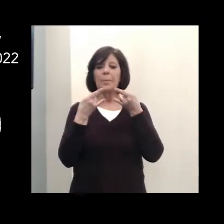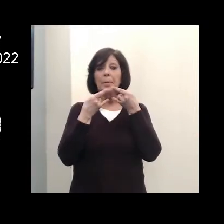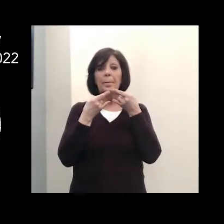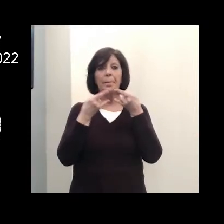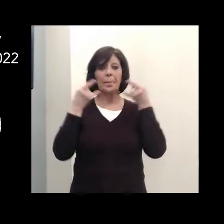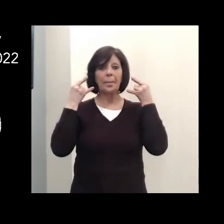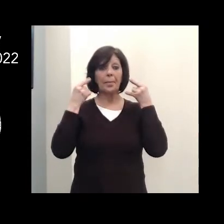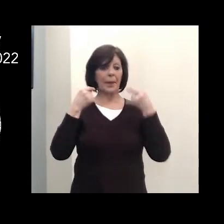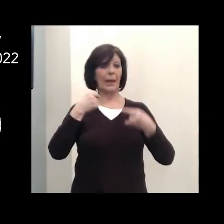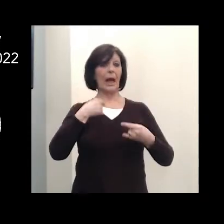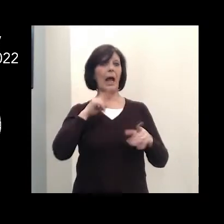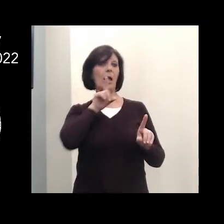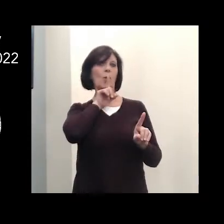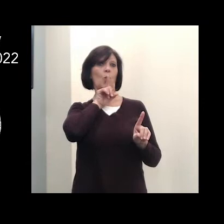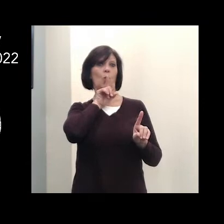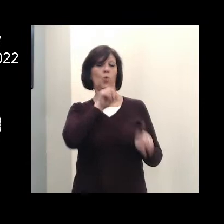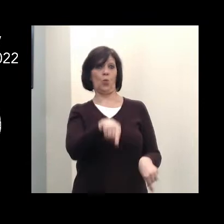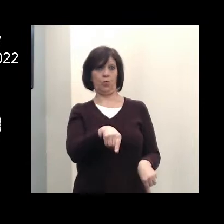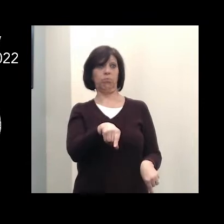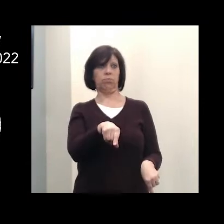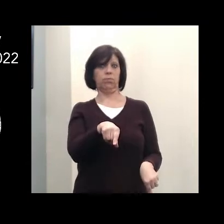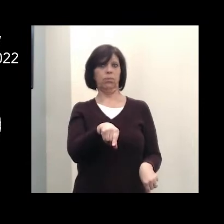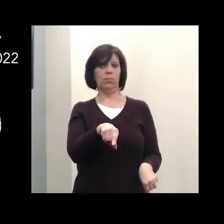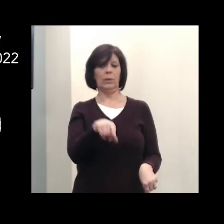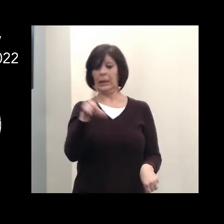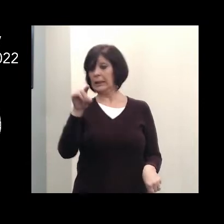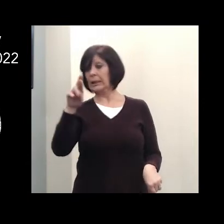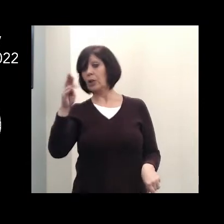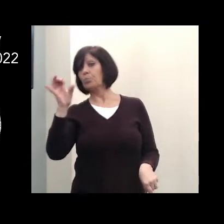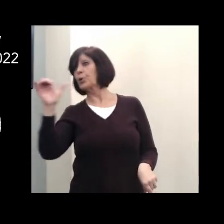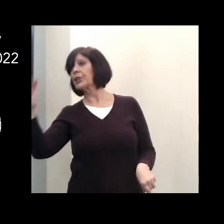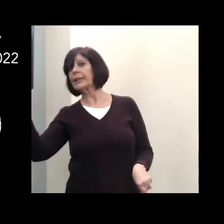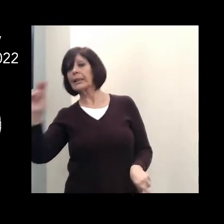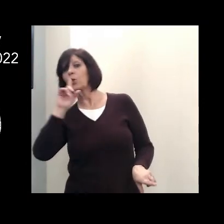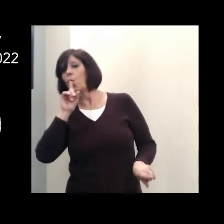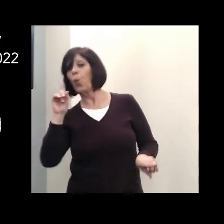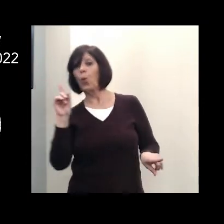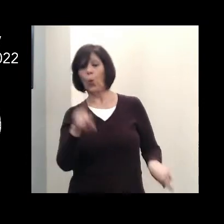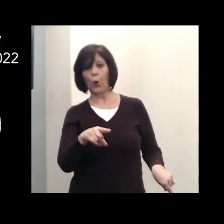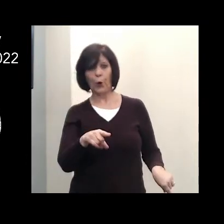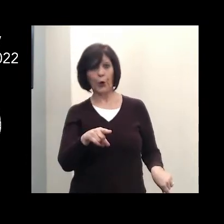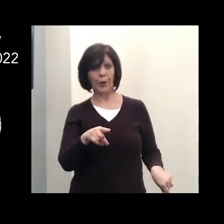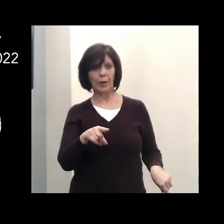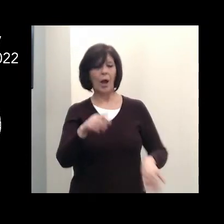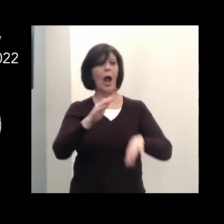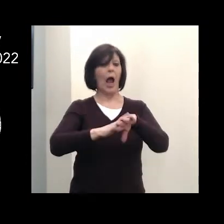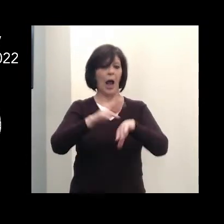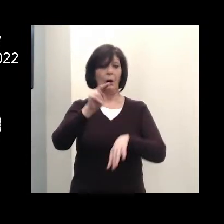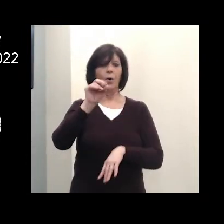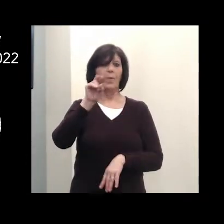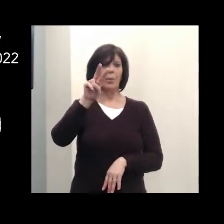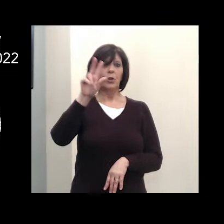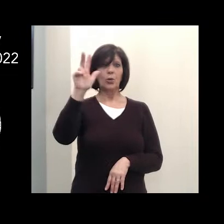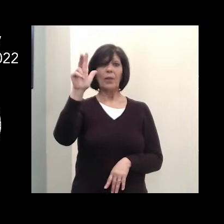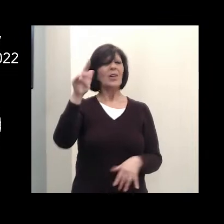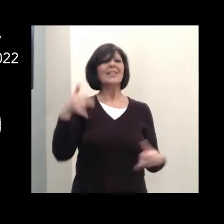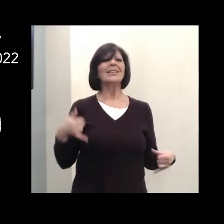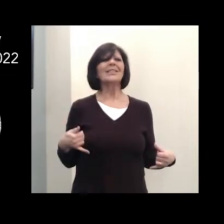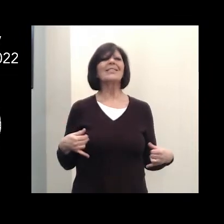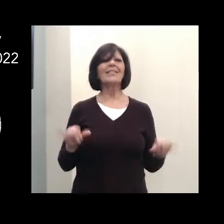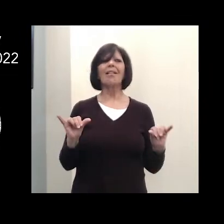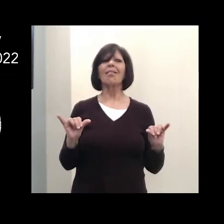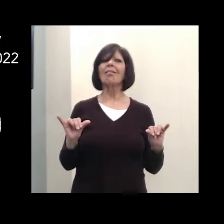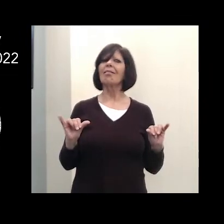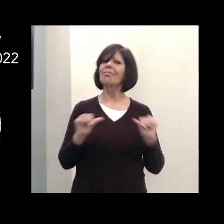issued and Dr. Burstein issued through a commissioner order on November 23rd is still in effect today. It